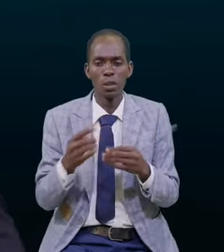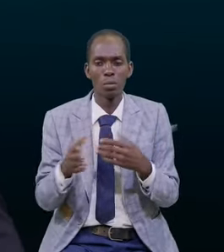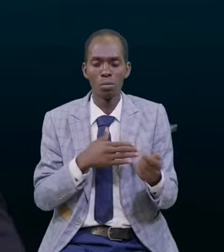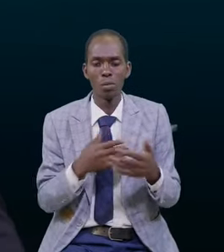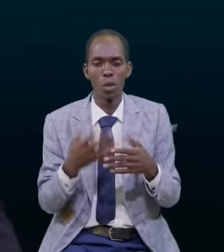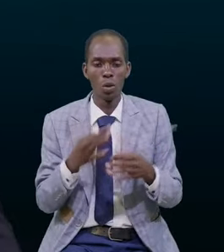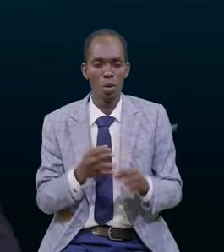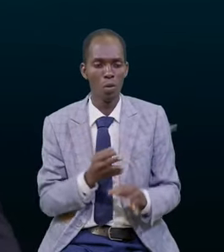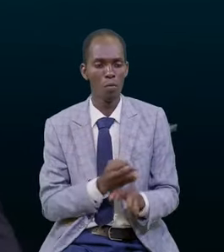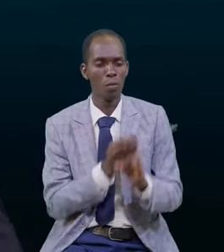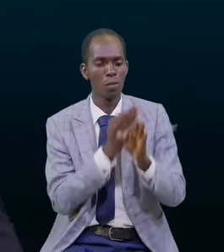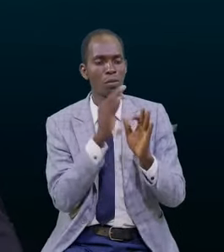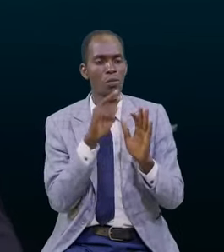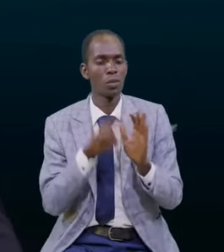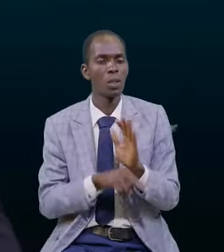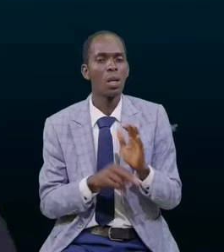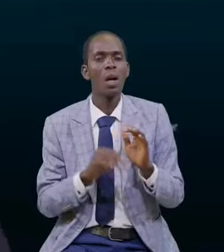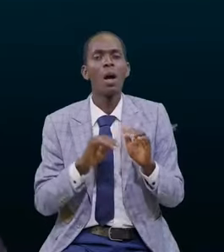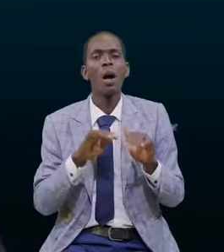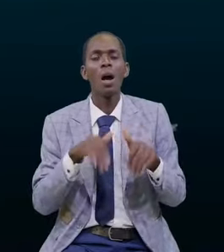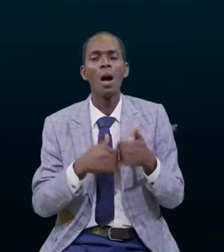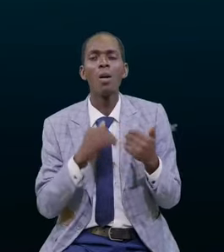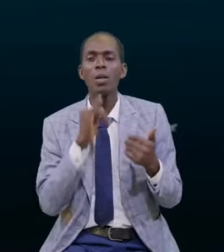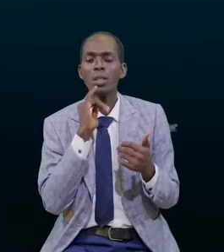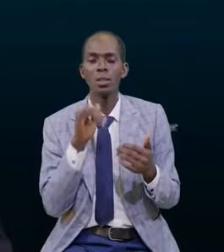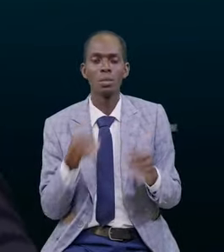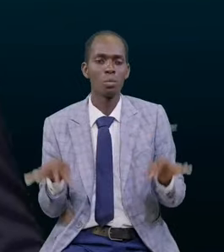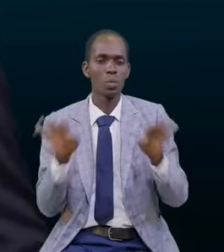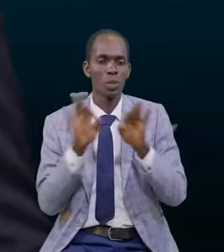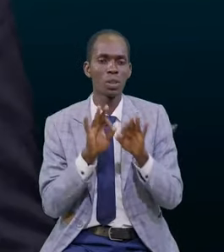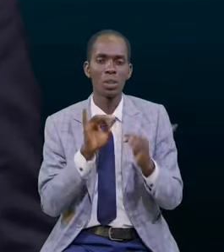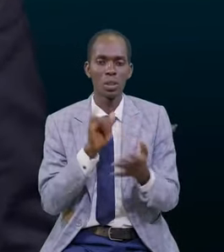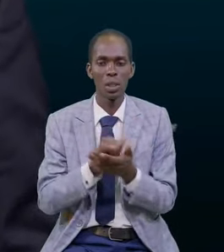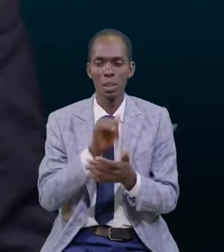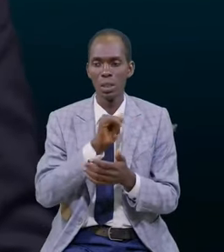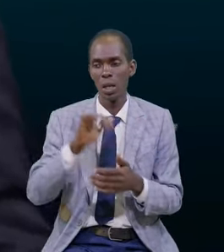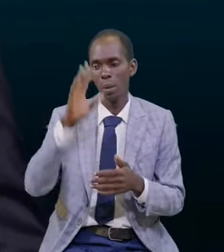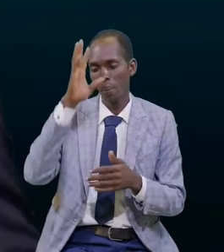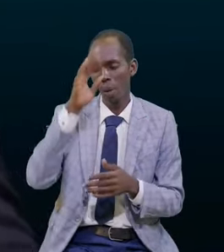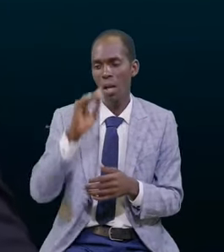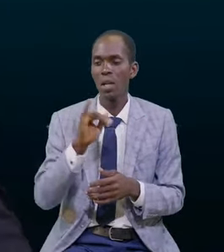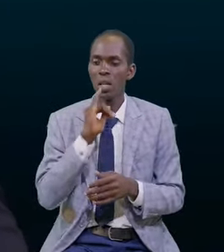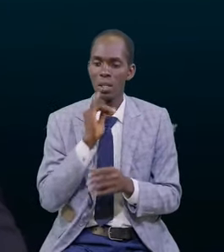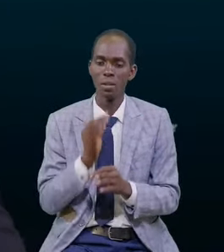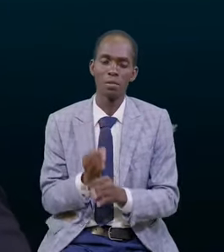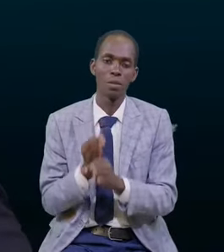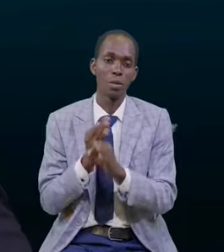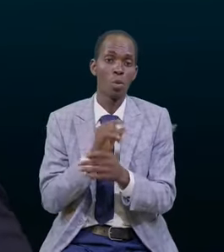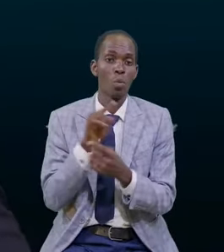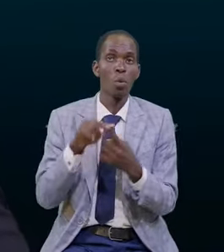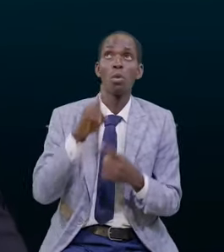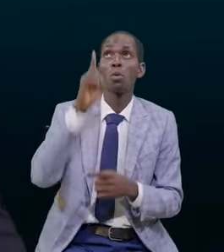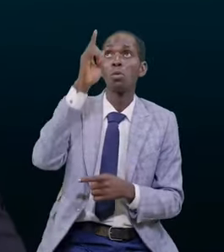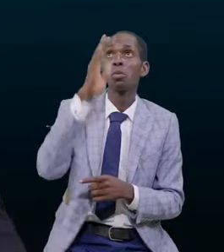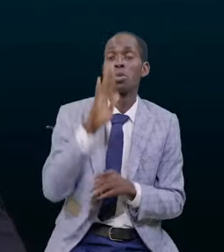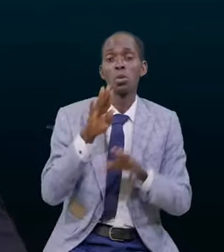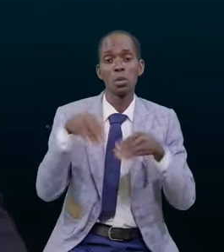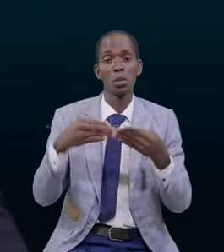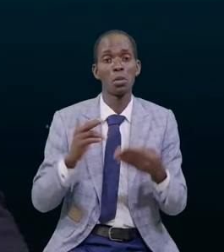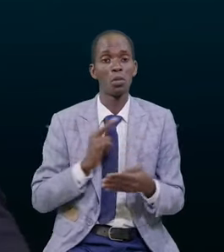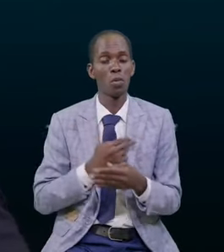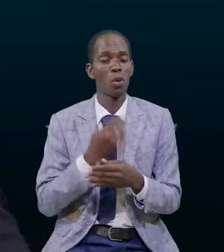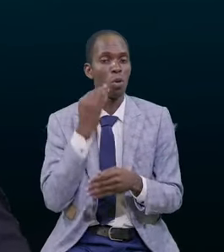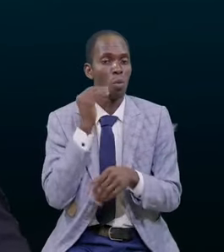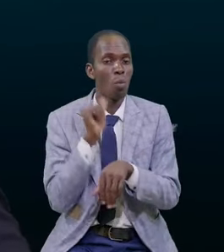man is faithful when God appoints us and when God gives us a responsibility a task he's looking for that key